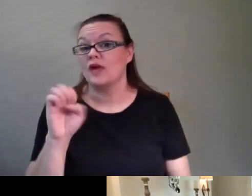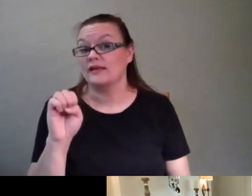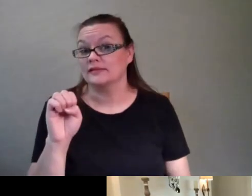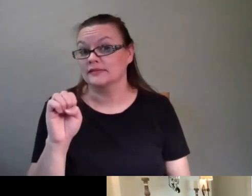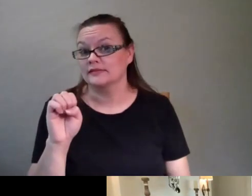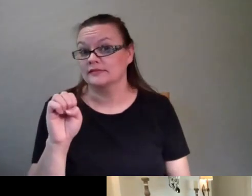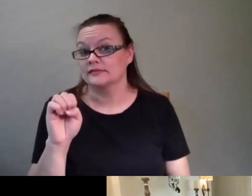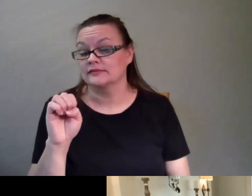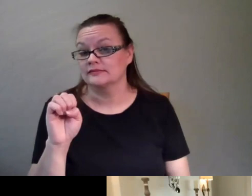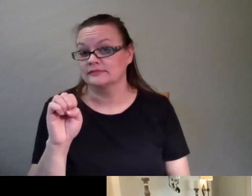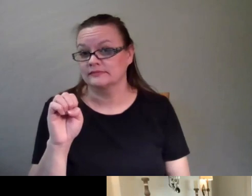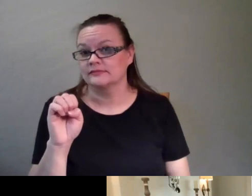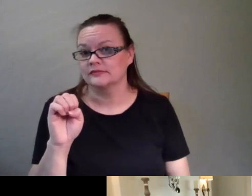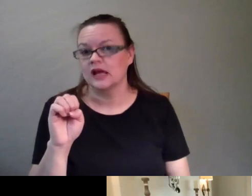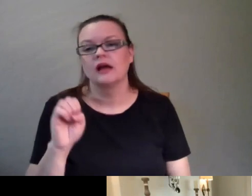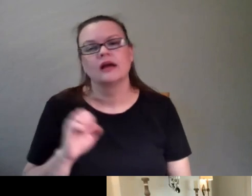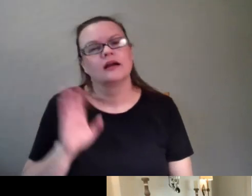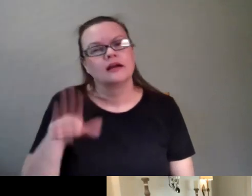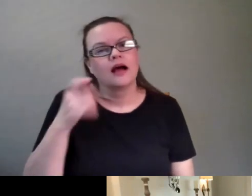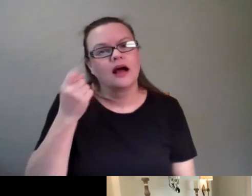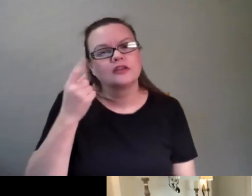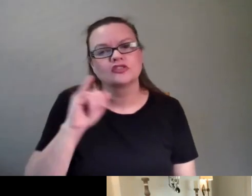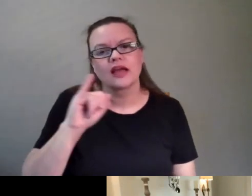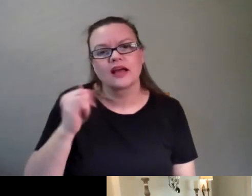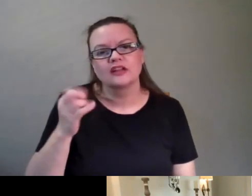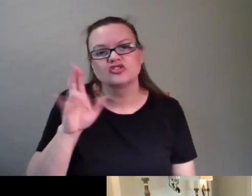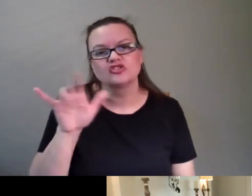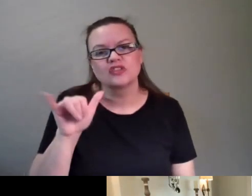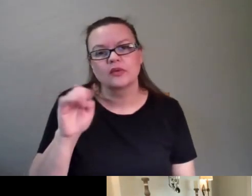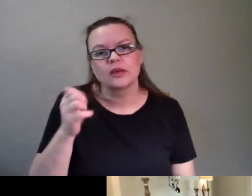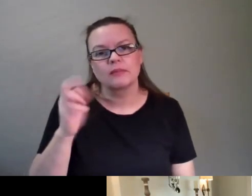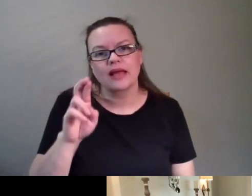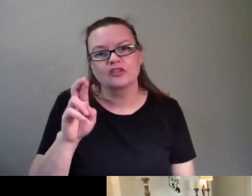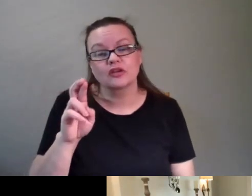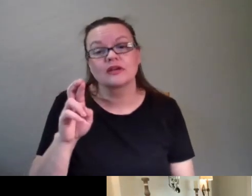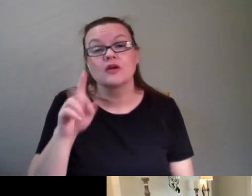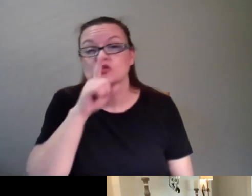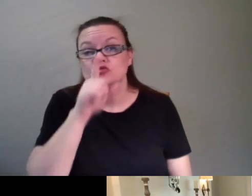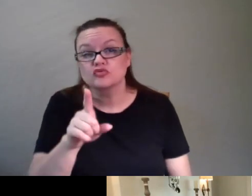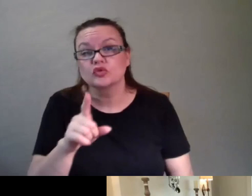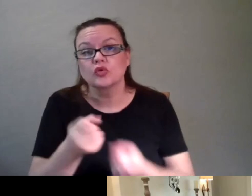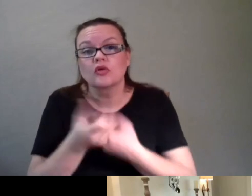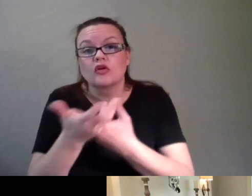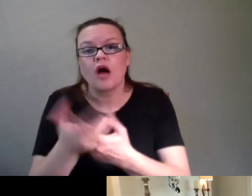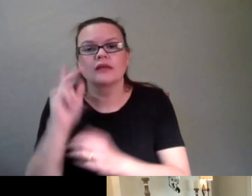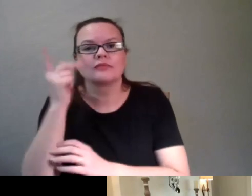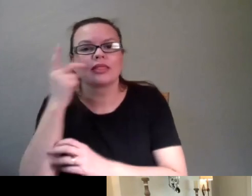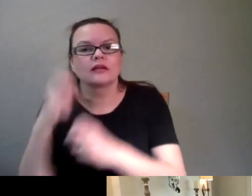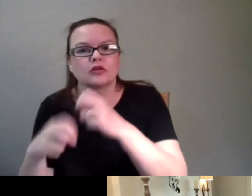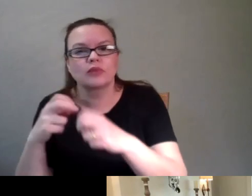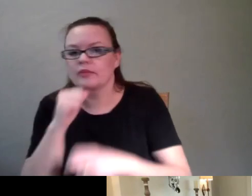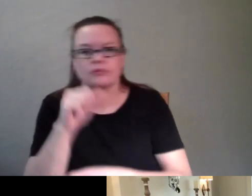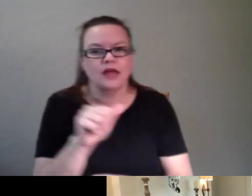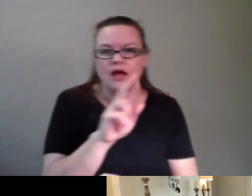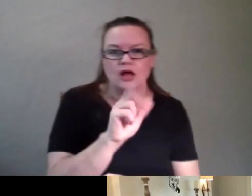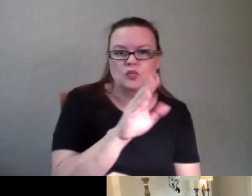gerrymandering that are created is more a political problem than a racial problem. And I say that because starting